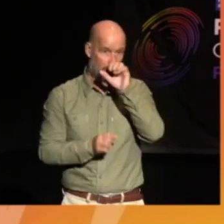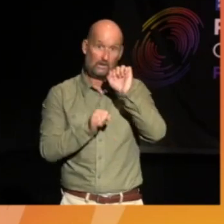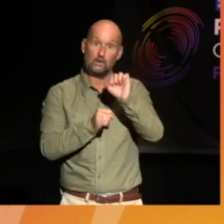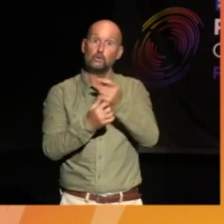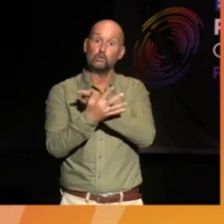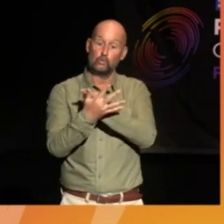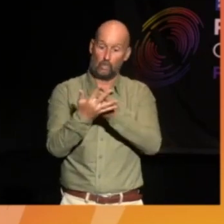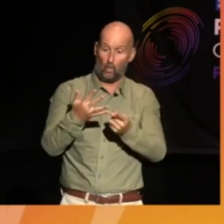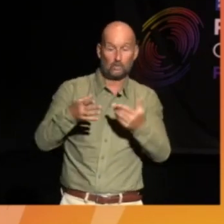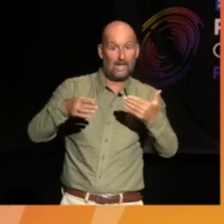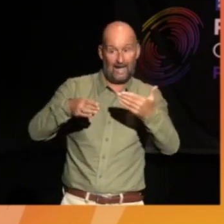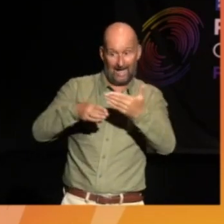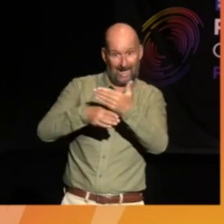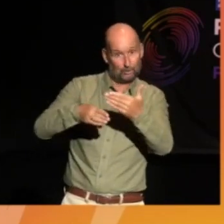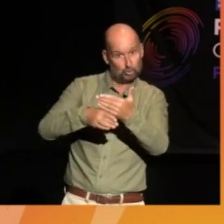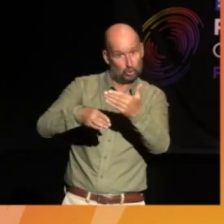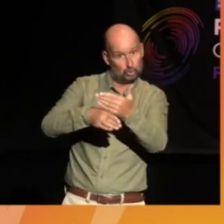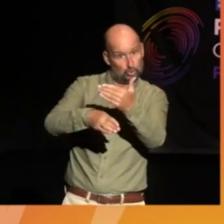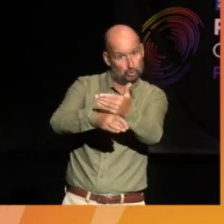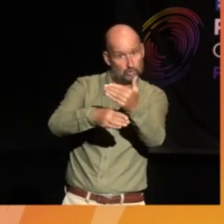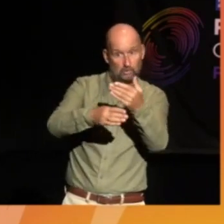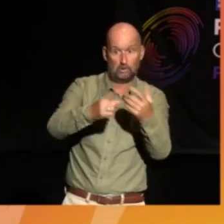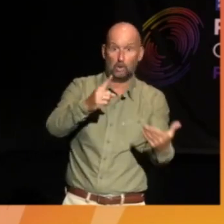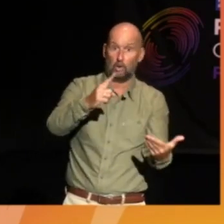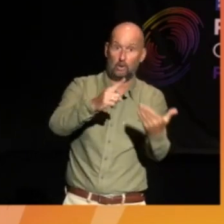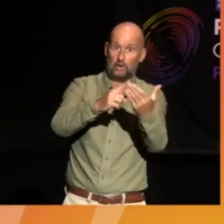then it would be very difficult. So for me,